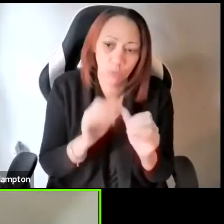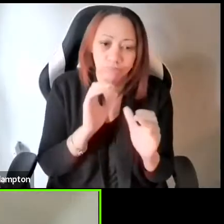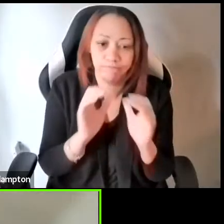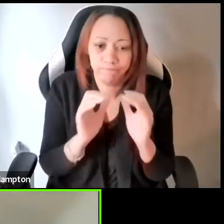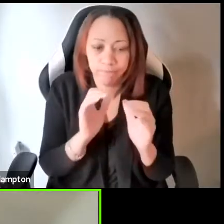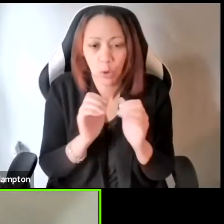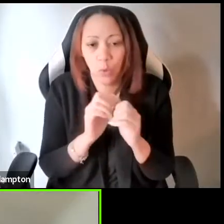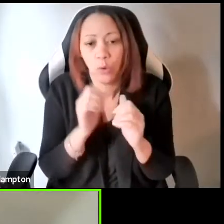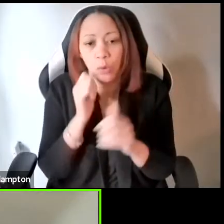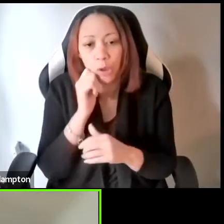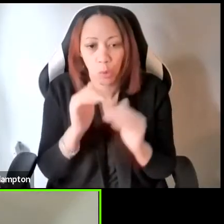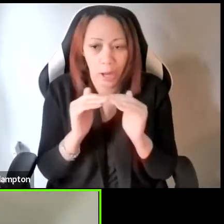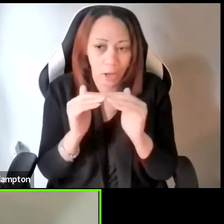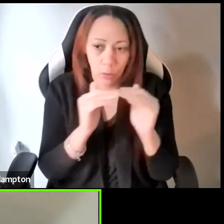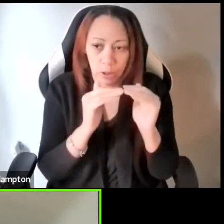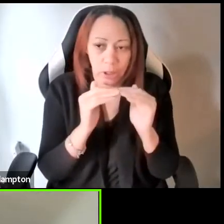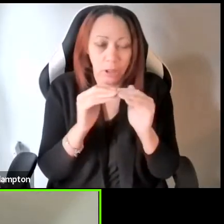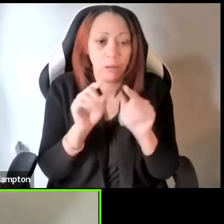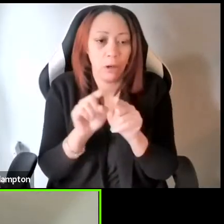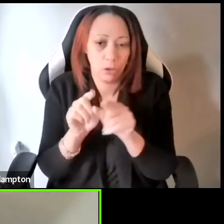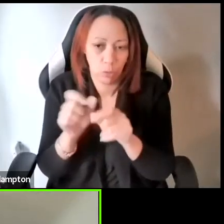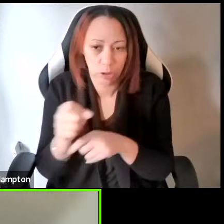and displacement.